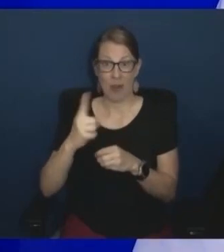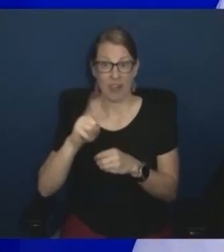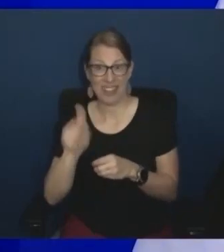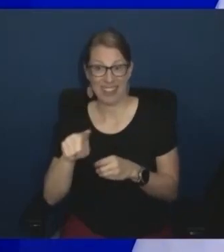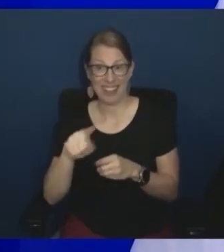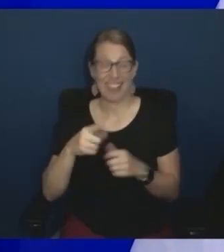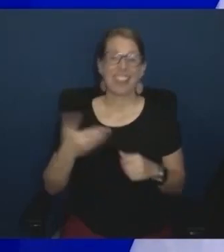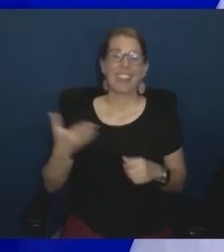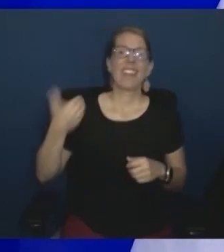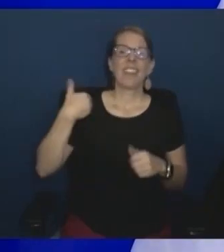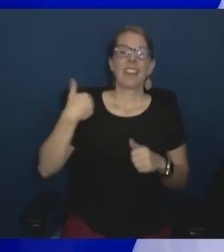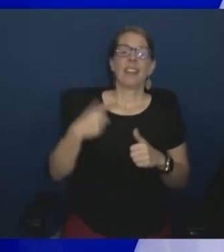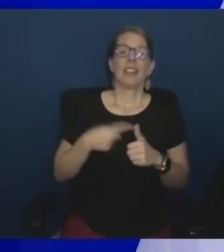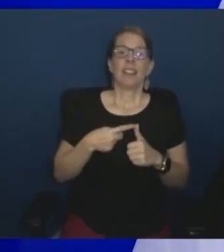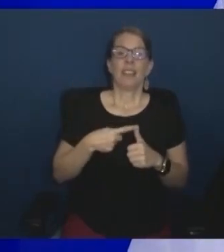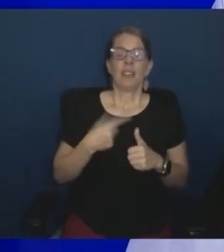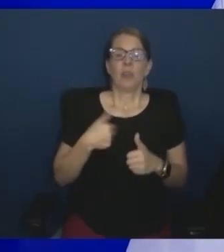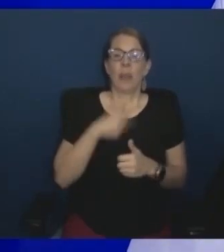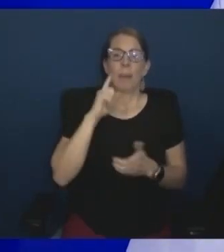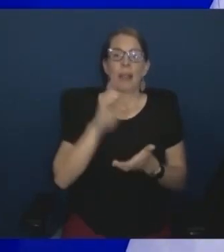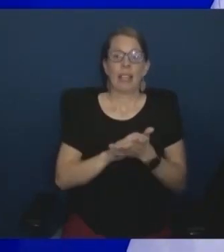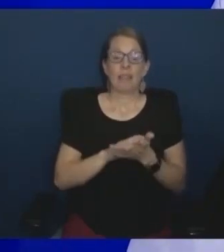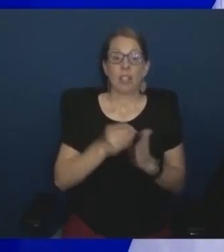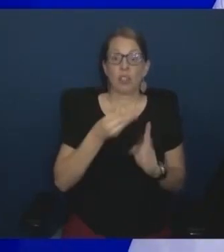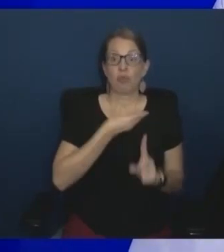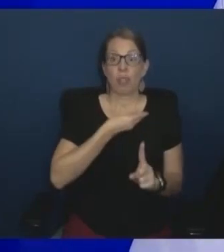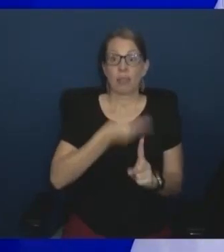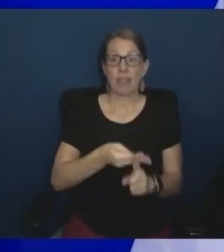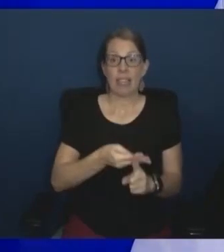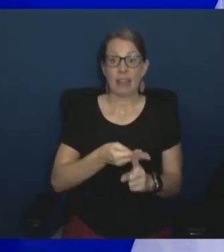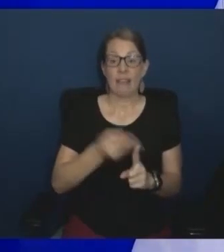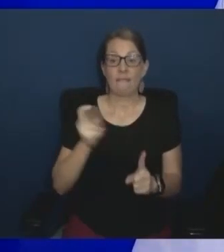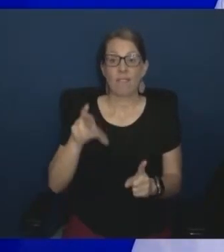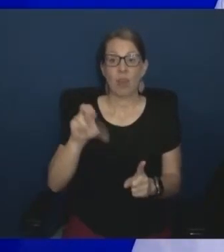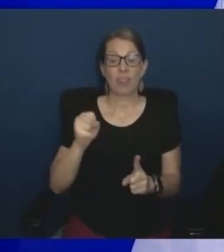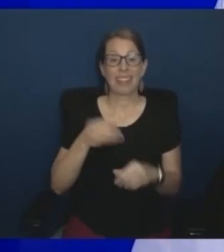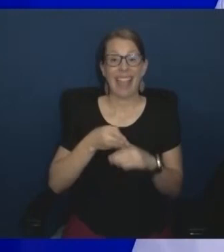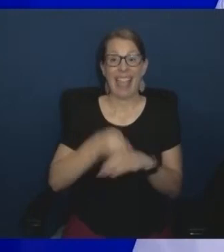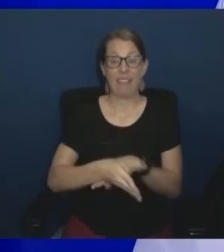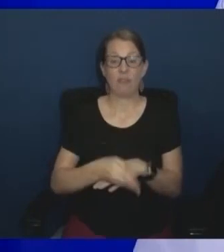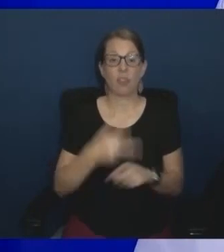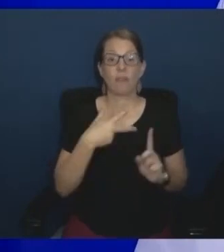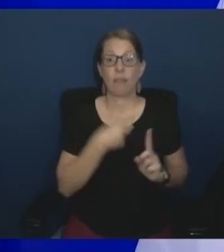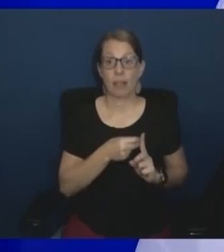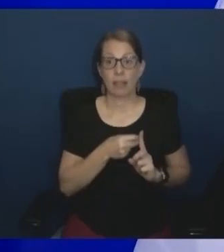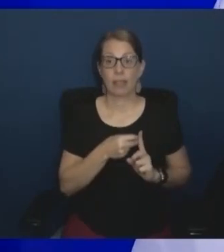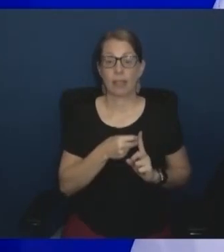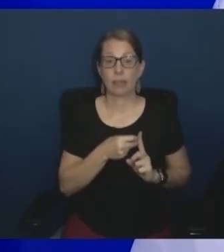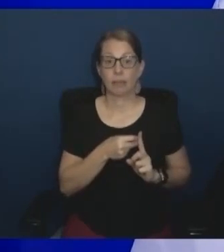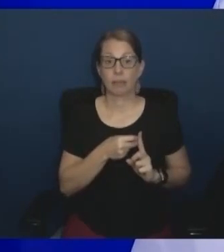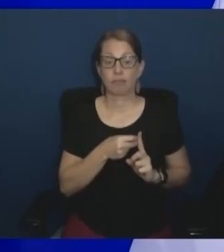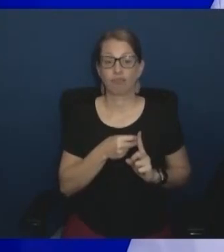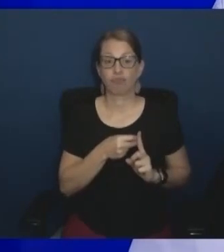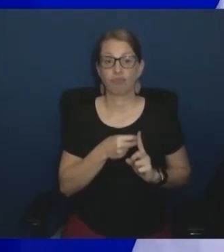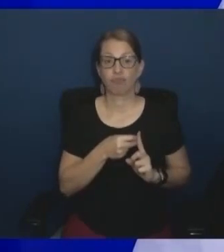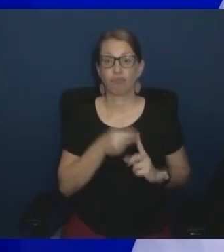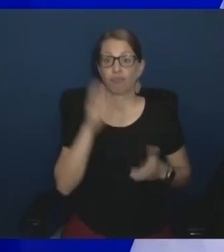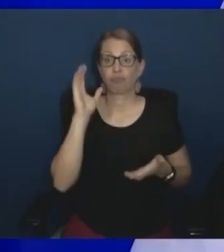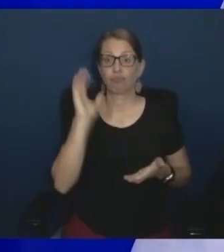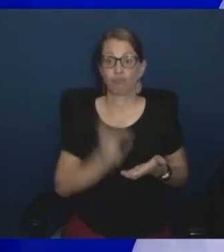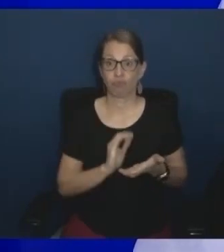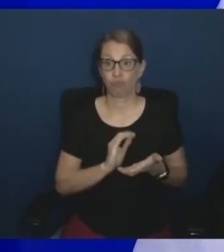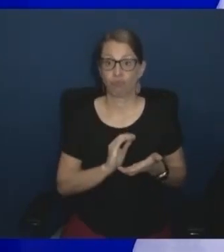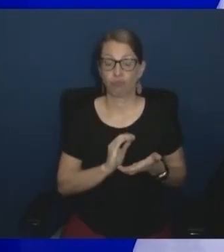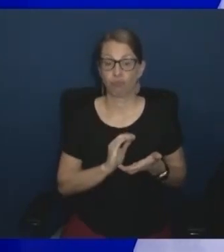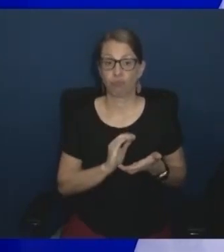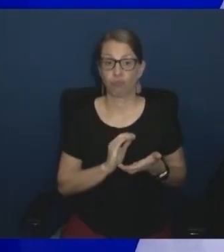to transmit the virus after getting vaccinated was significantly reduced. There is